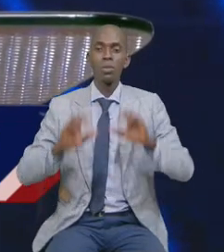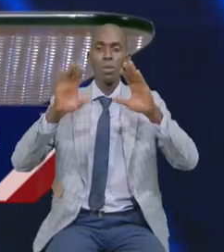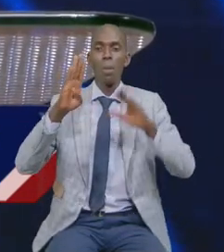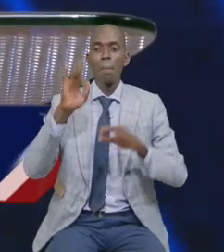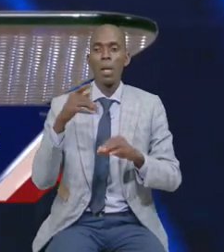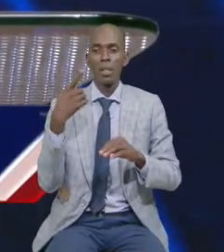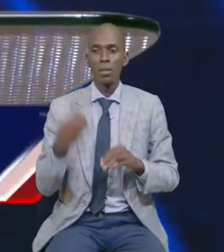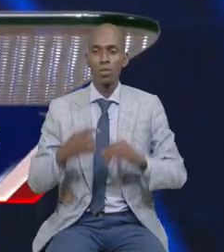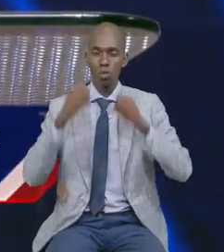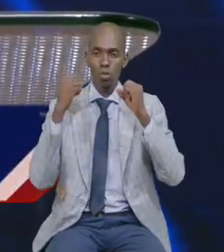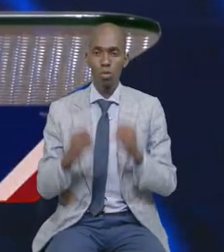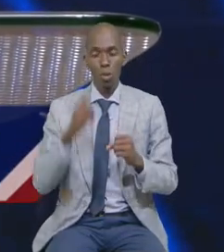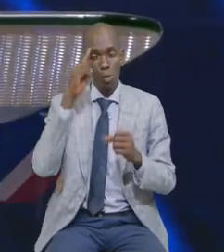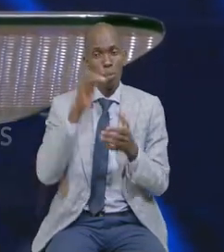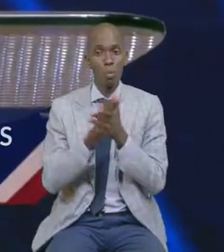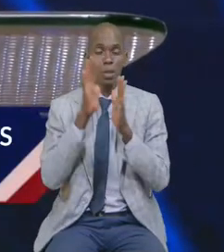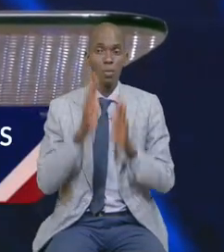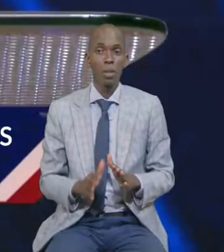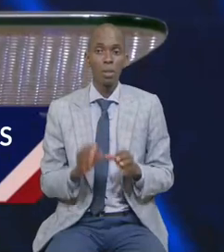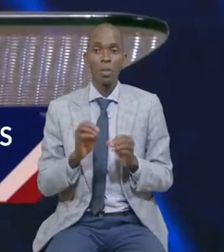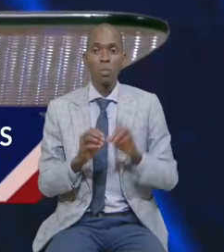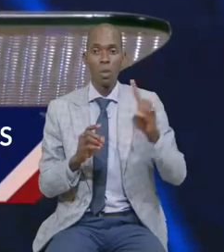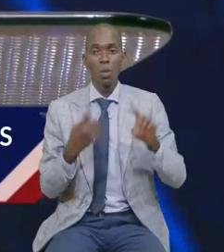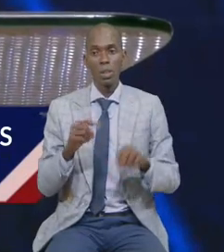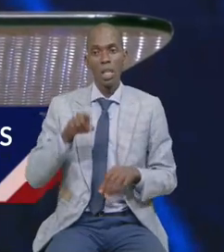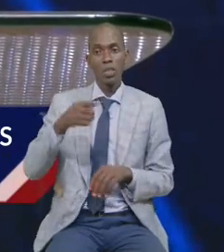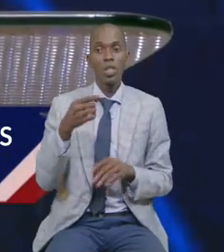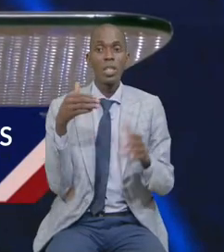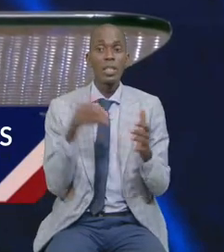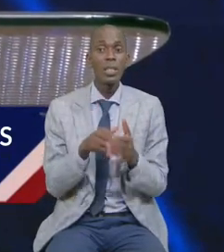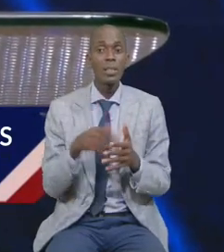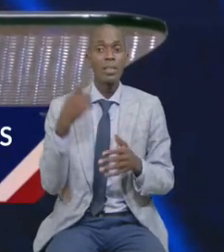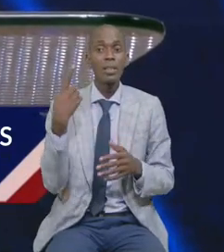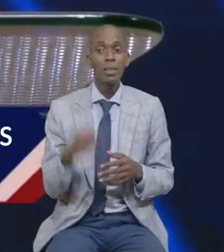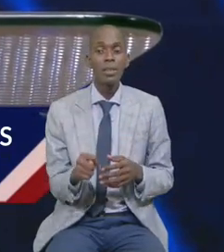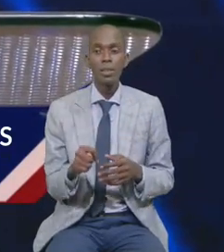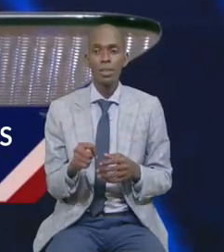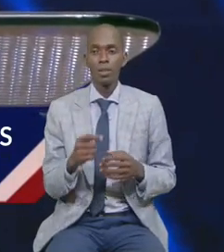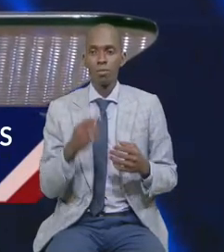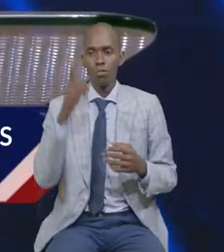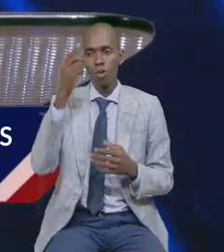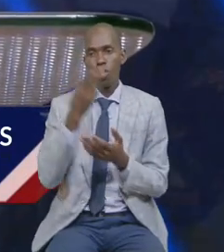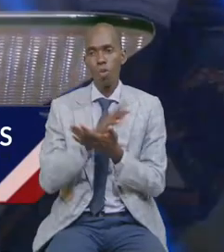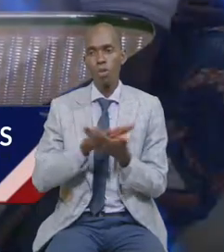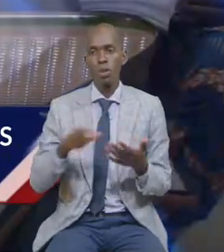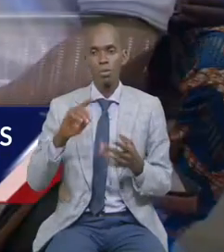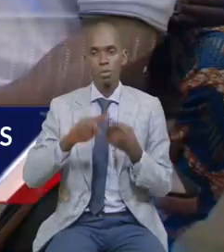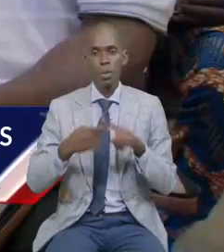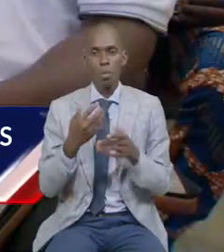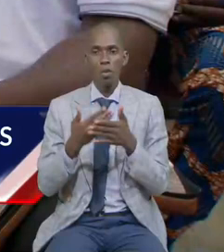one is the accusation against the godly companions before the furious